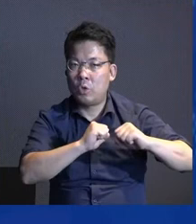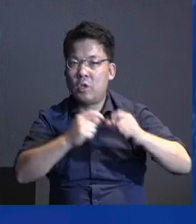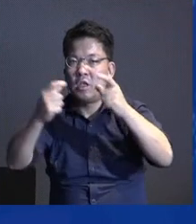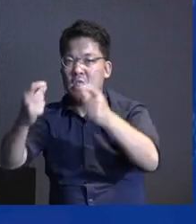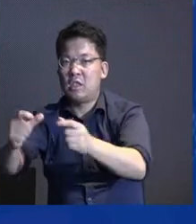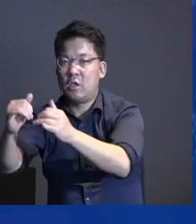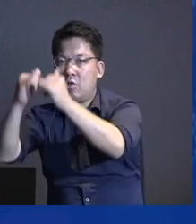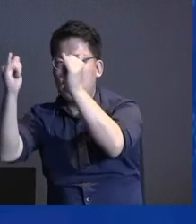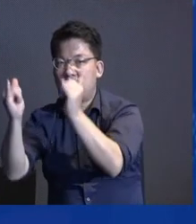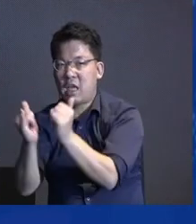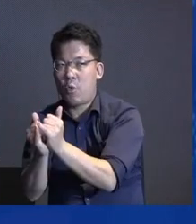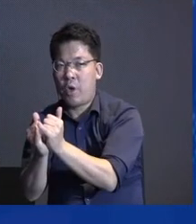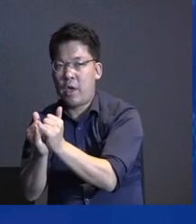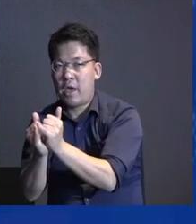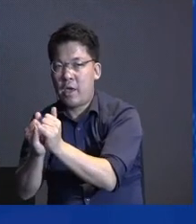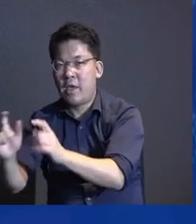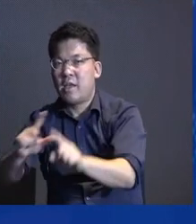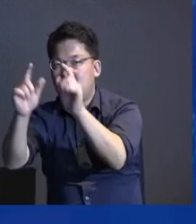people.